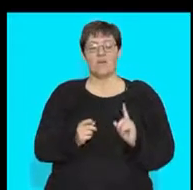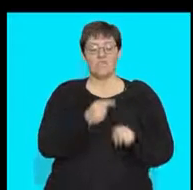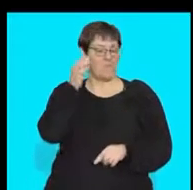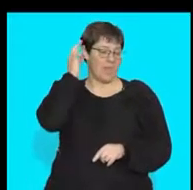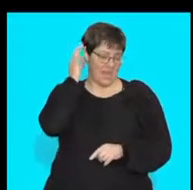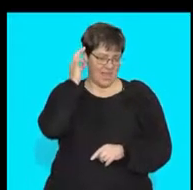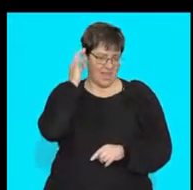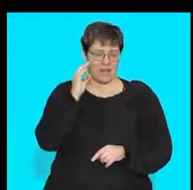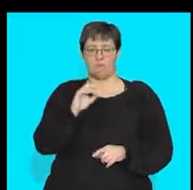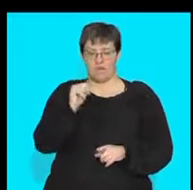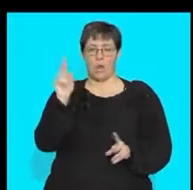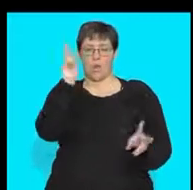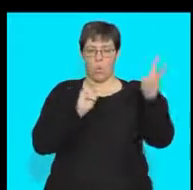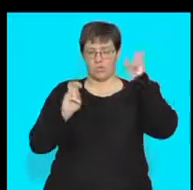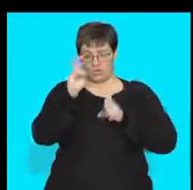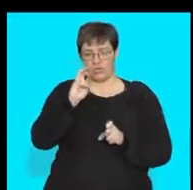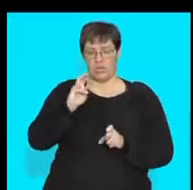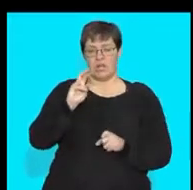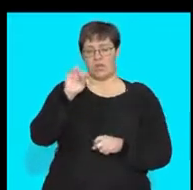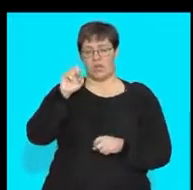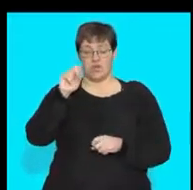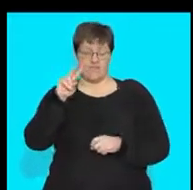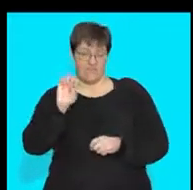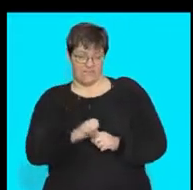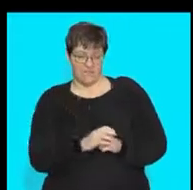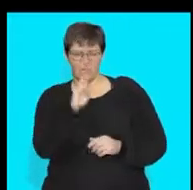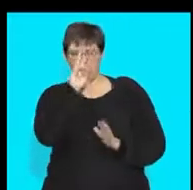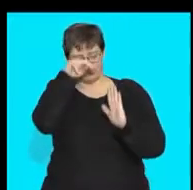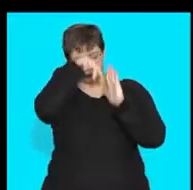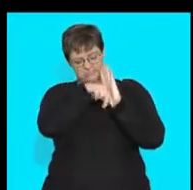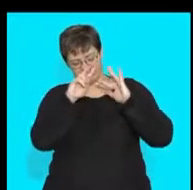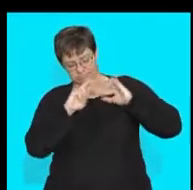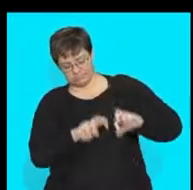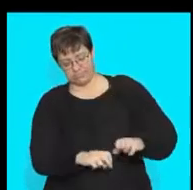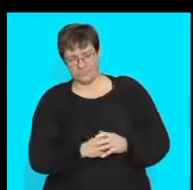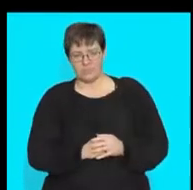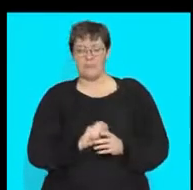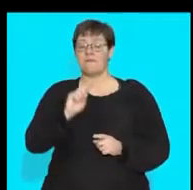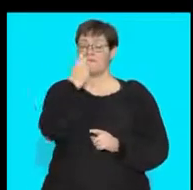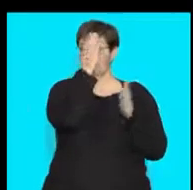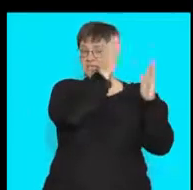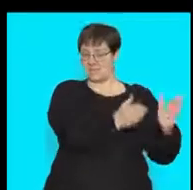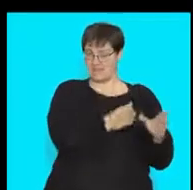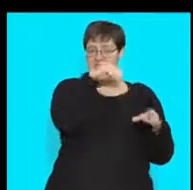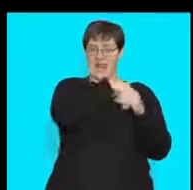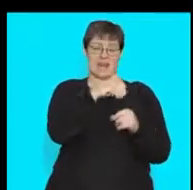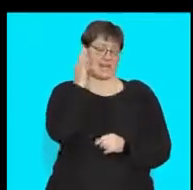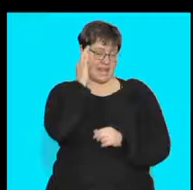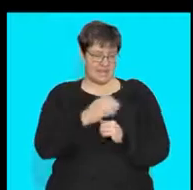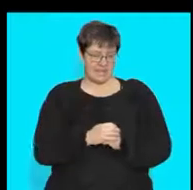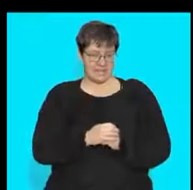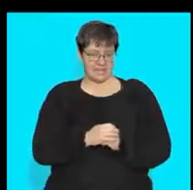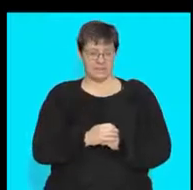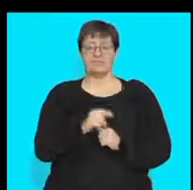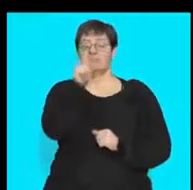about sound. It's from the ear, so it's the auditory nerve. But let's have a look in more detail. Right, let's start with the first part, the